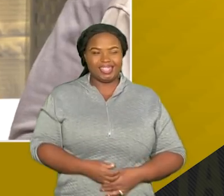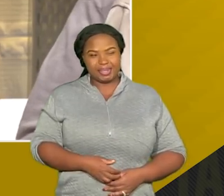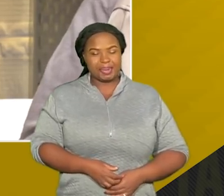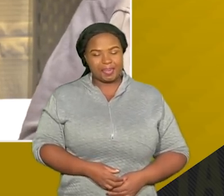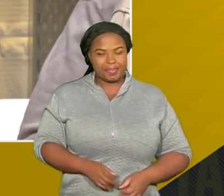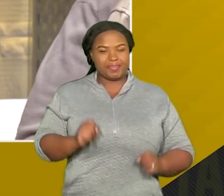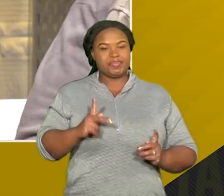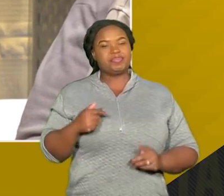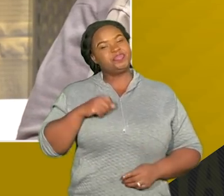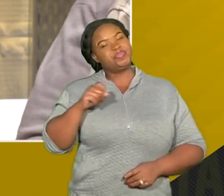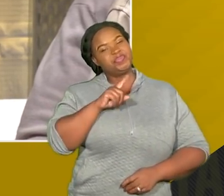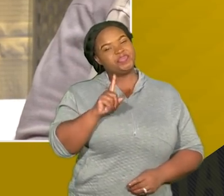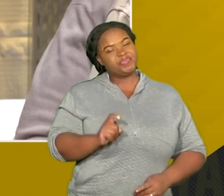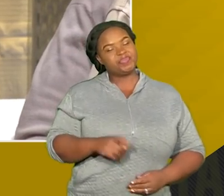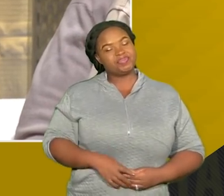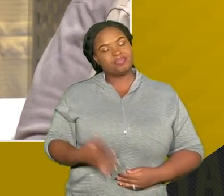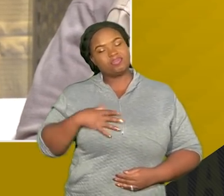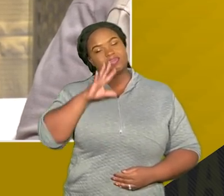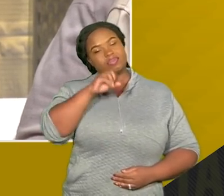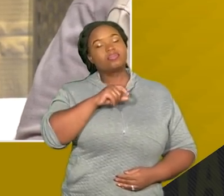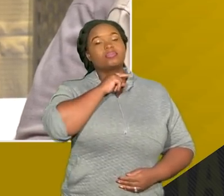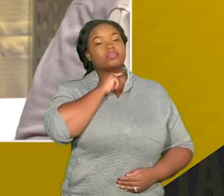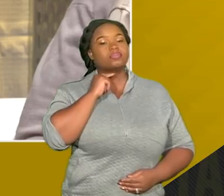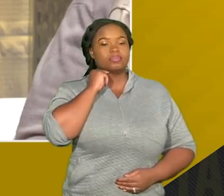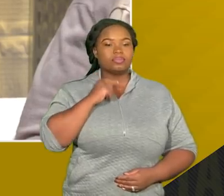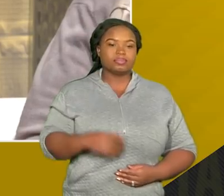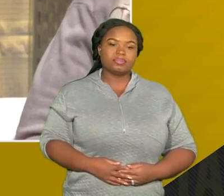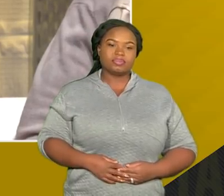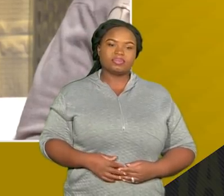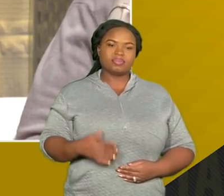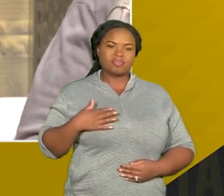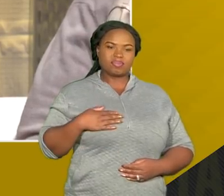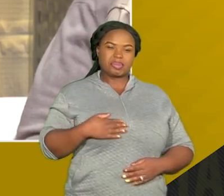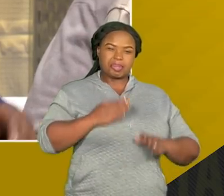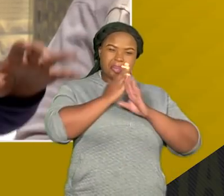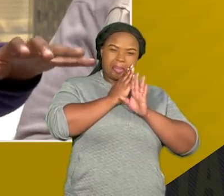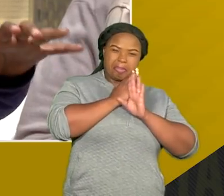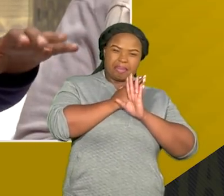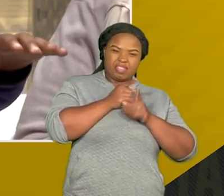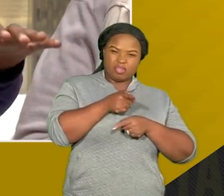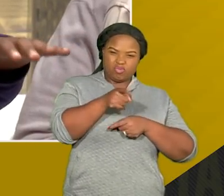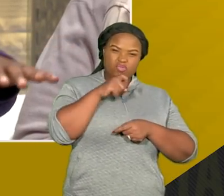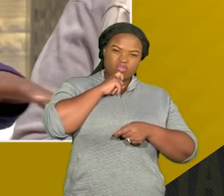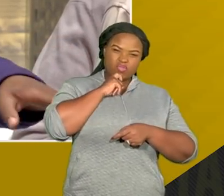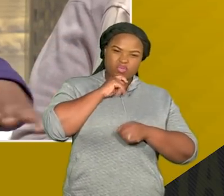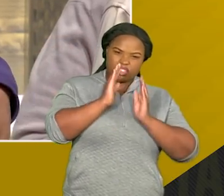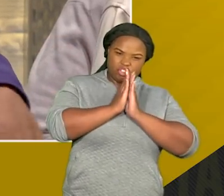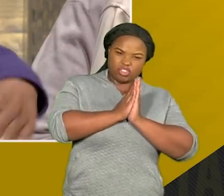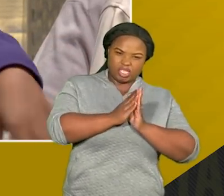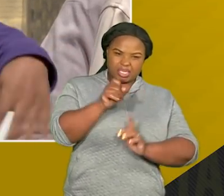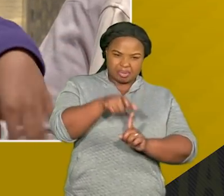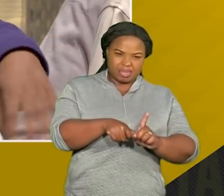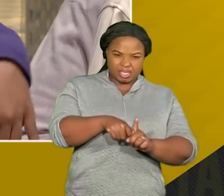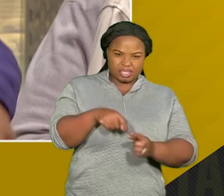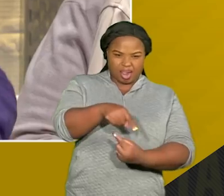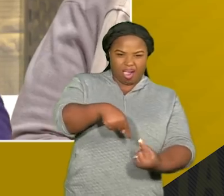Okay. Okay, the next question. Mogo mtate moruti mo ke re ga botse ke eng a secret ingredients tse le di berekisa mo church gore motho ke re ka ro